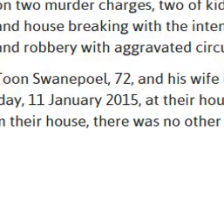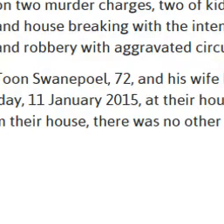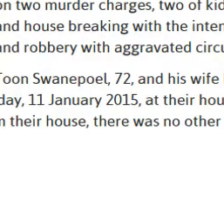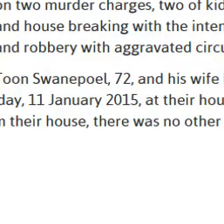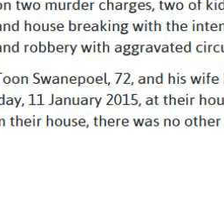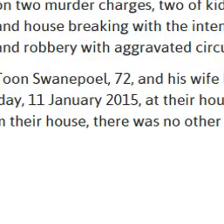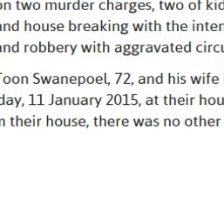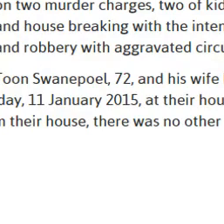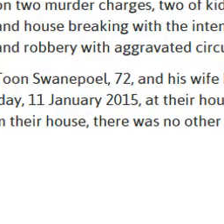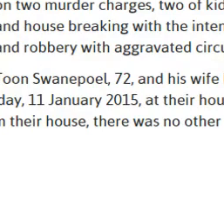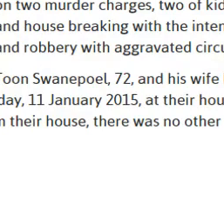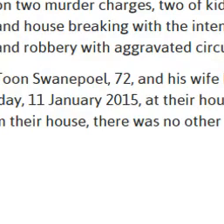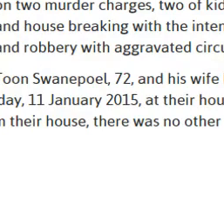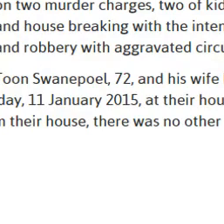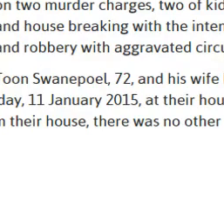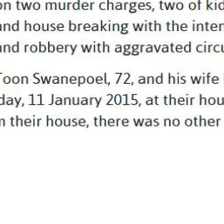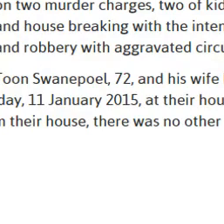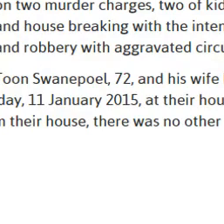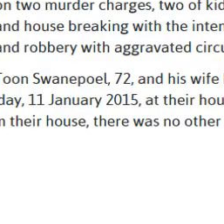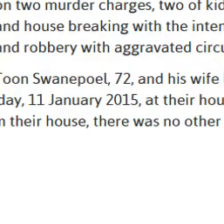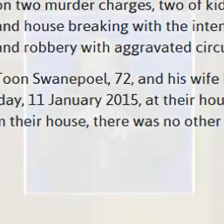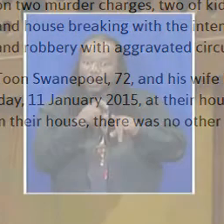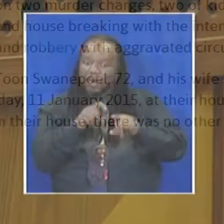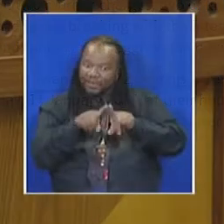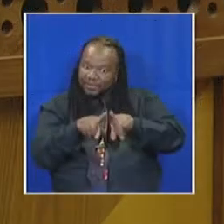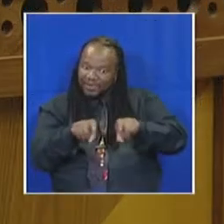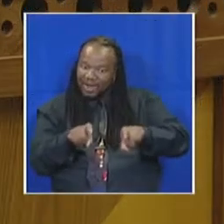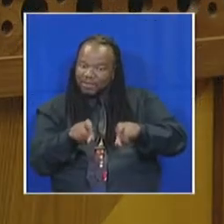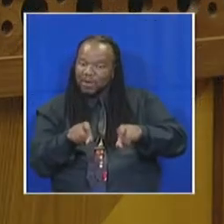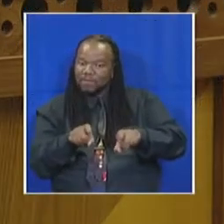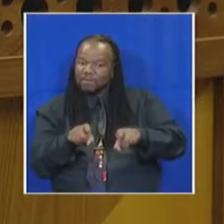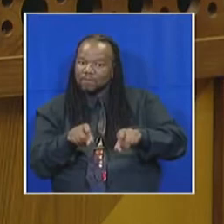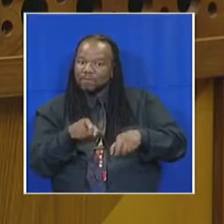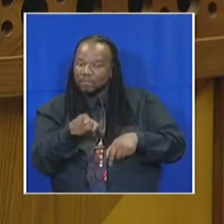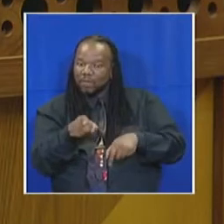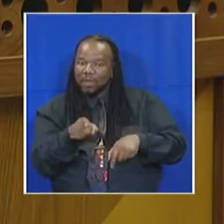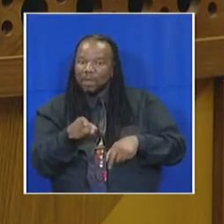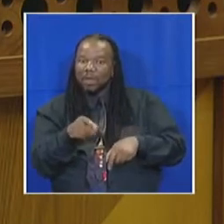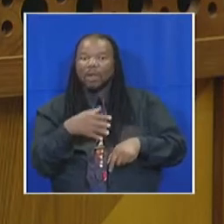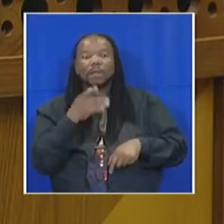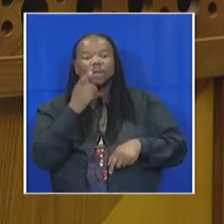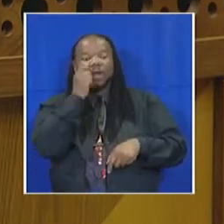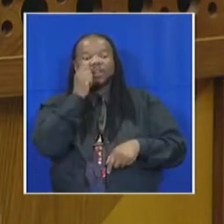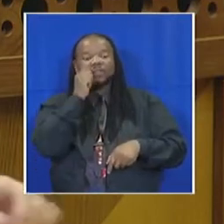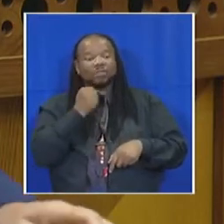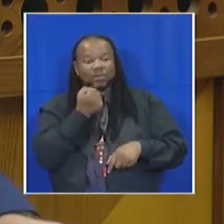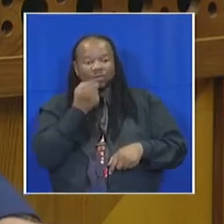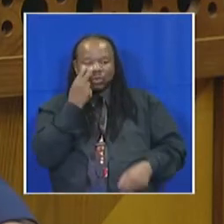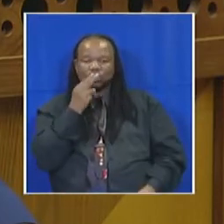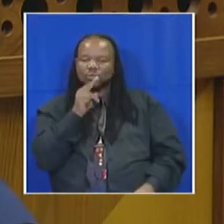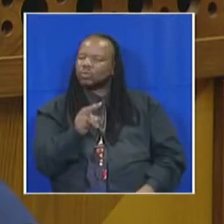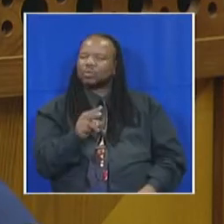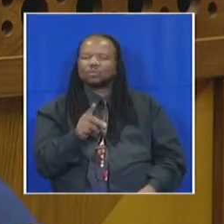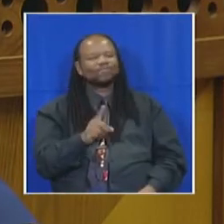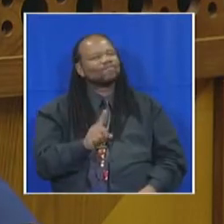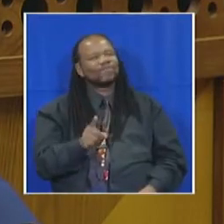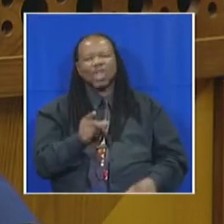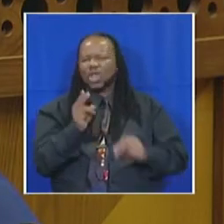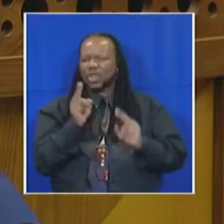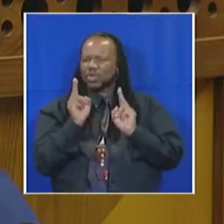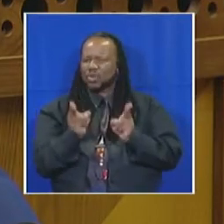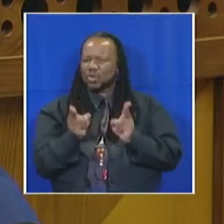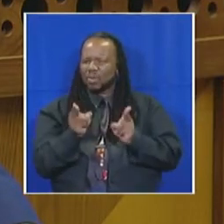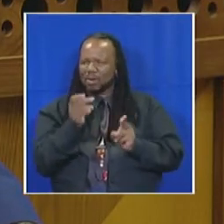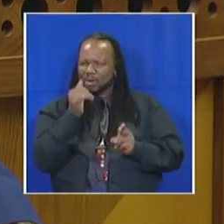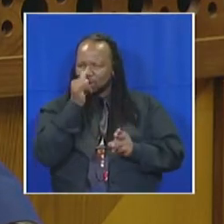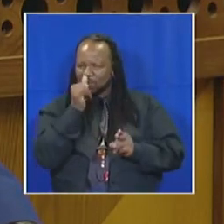the three suspects were found guilty of murder. I say it is not normal criminality if